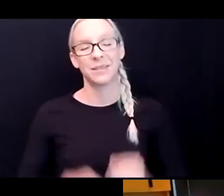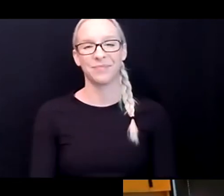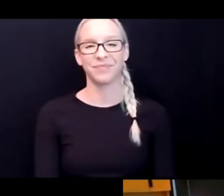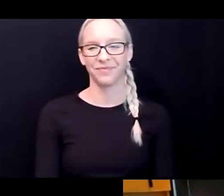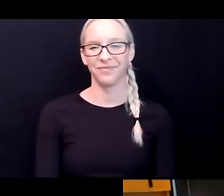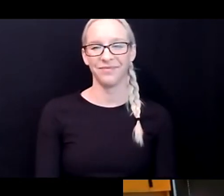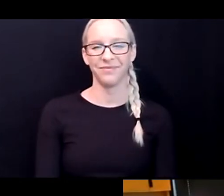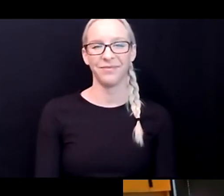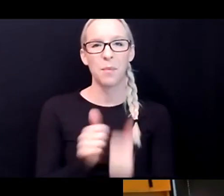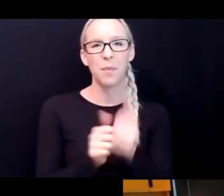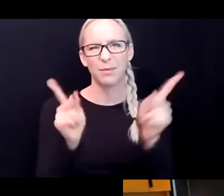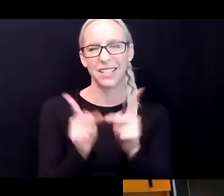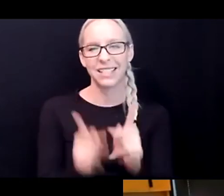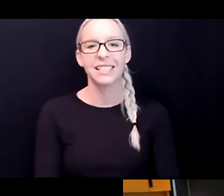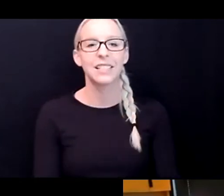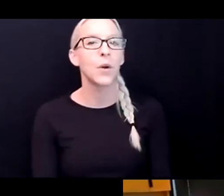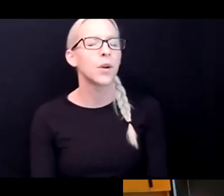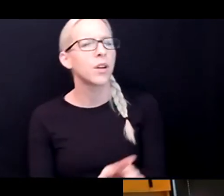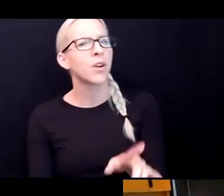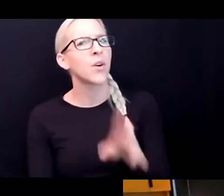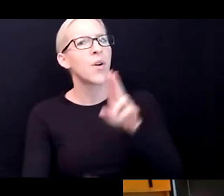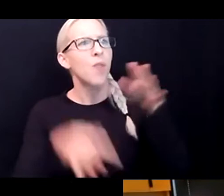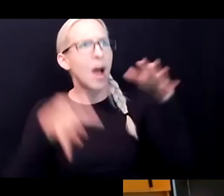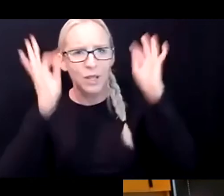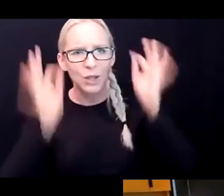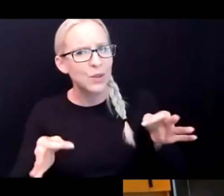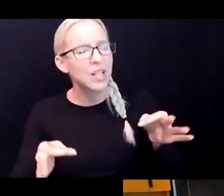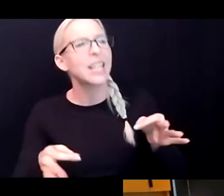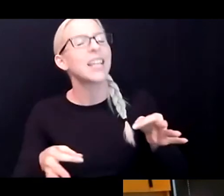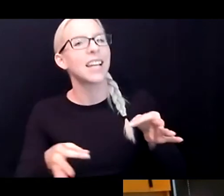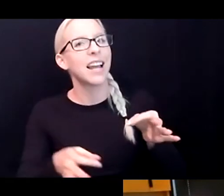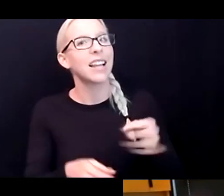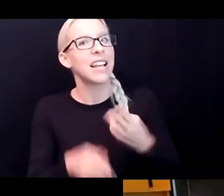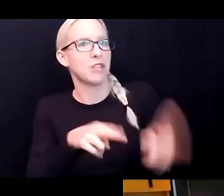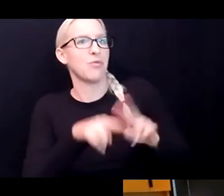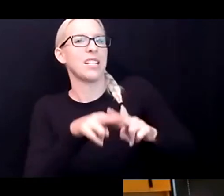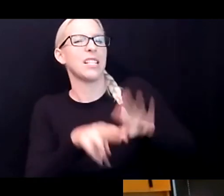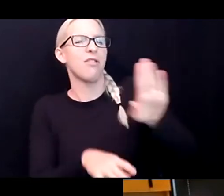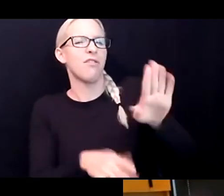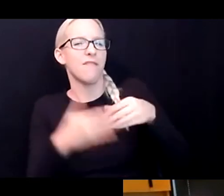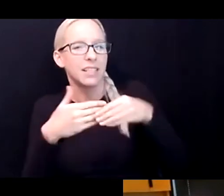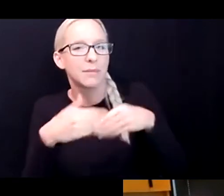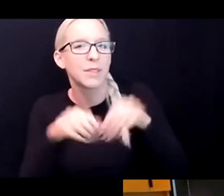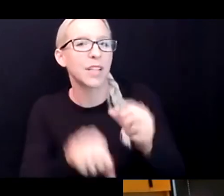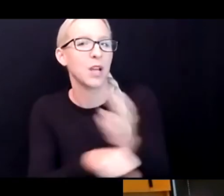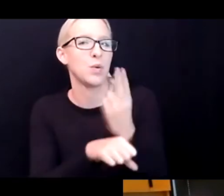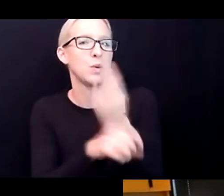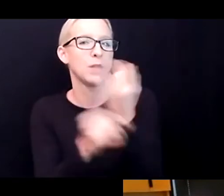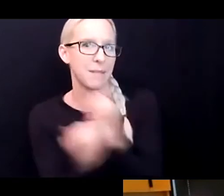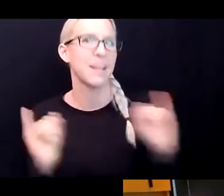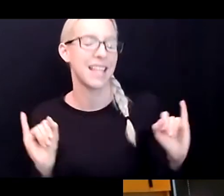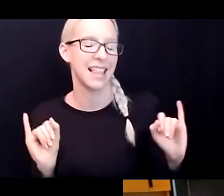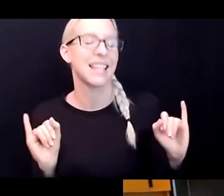Absolutely. It just, really provides that increased flexibility. And I also think that we've also heard from several account holders